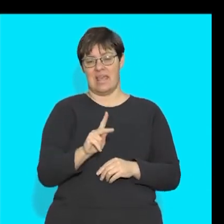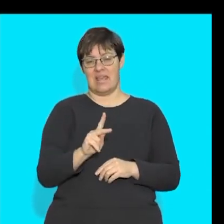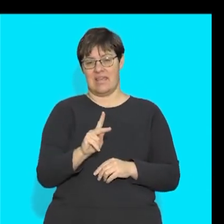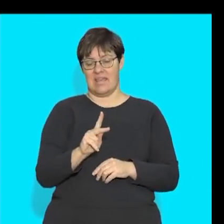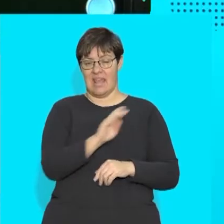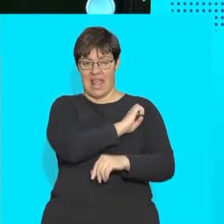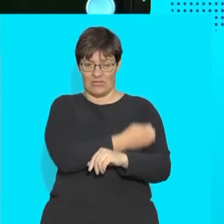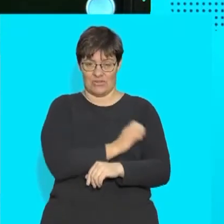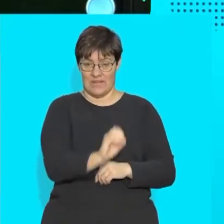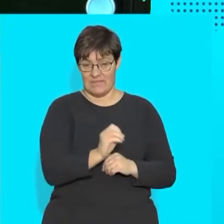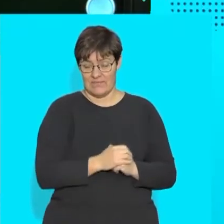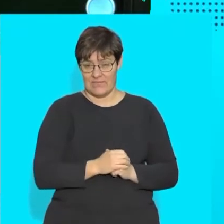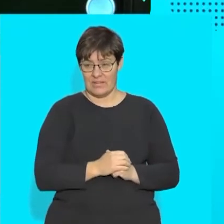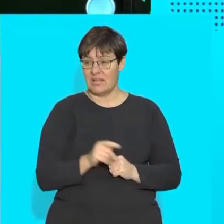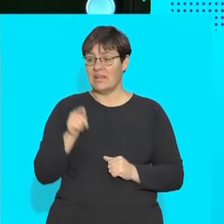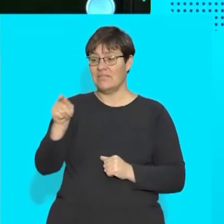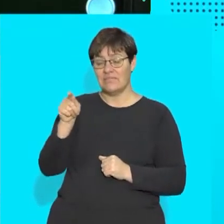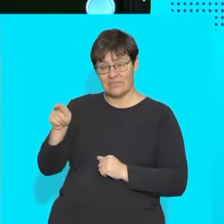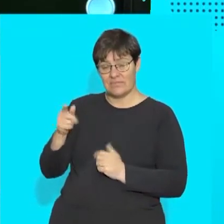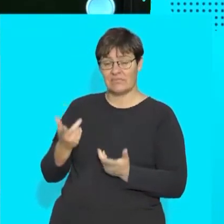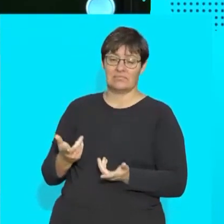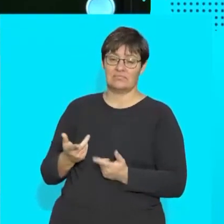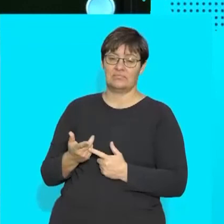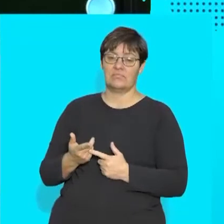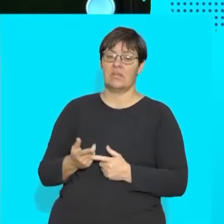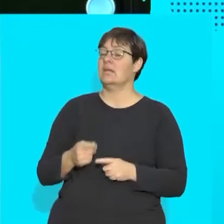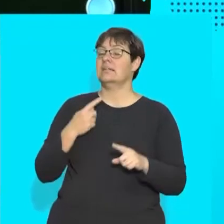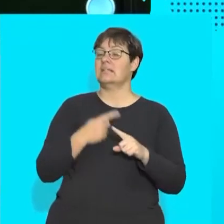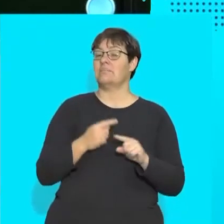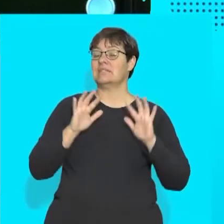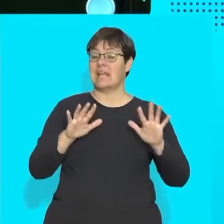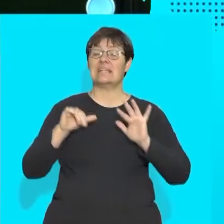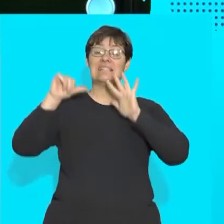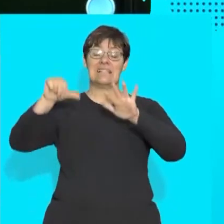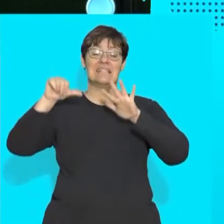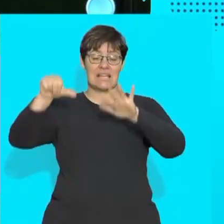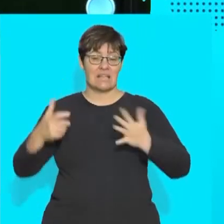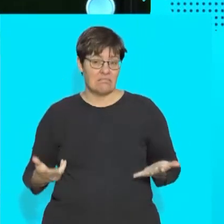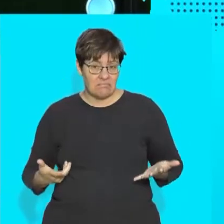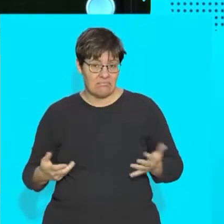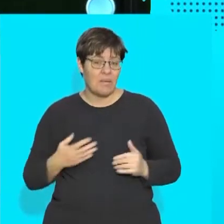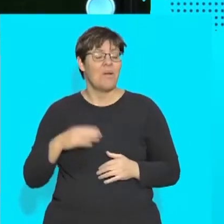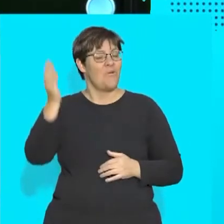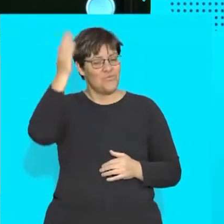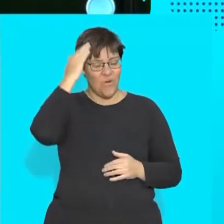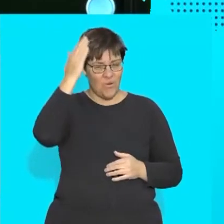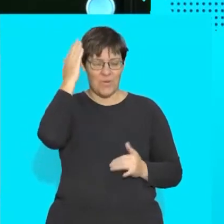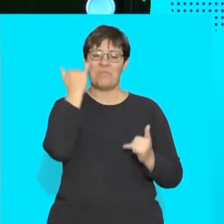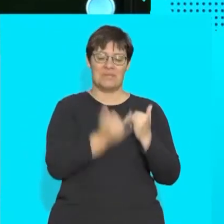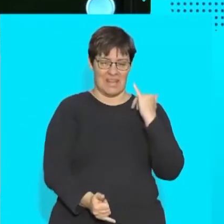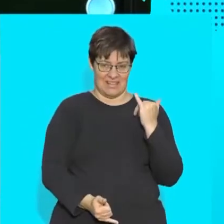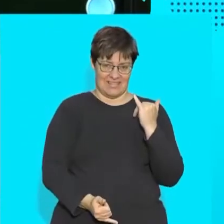If I got an answer here that was, say, times 10 to the 16, I know I've made a